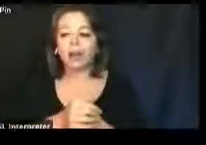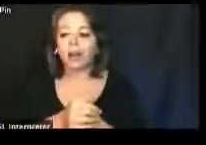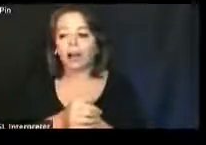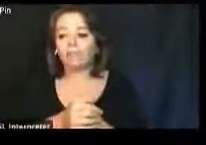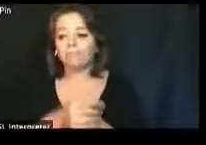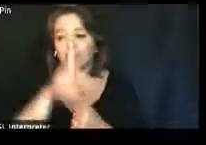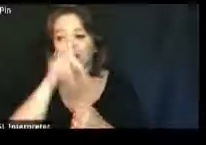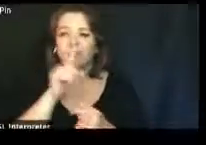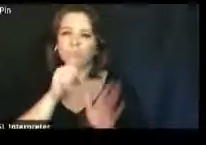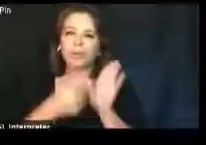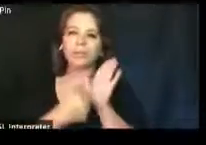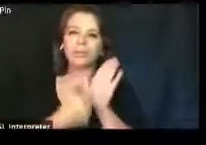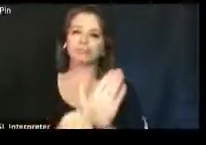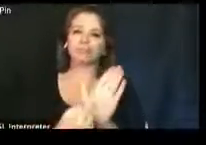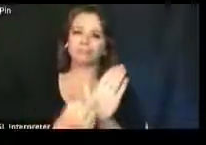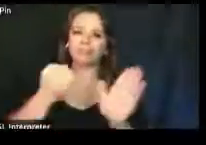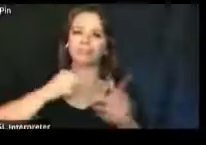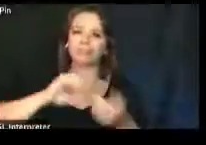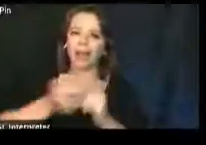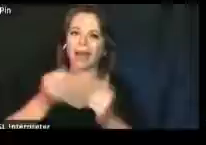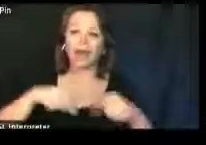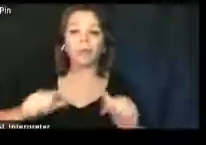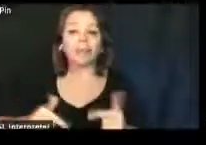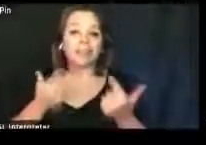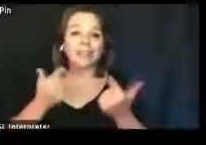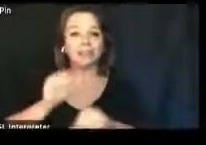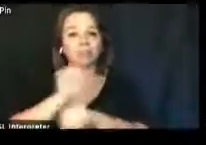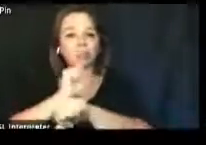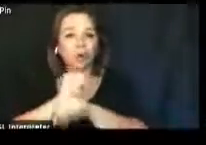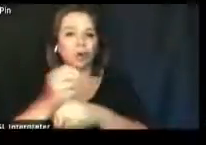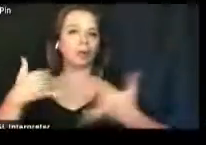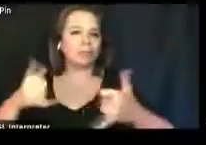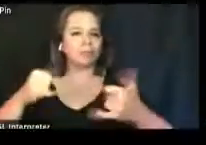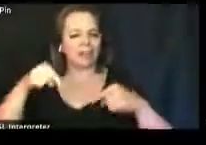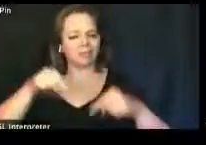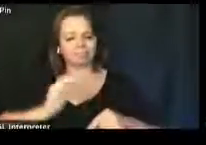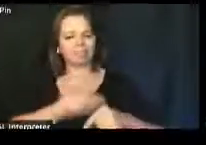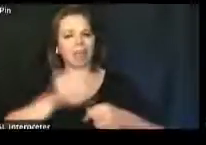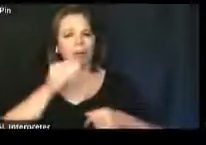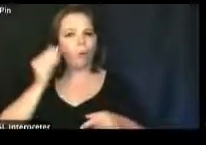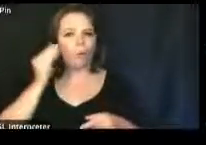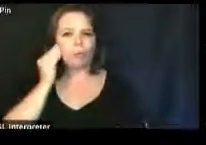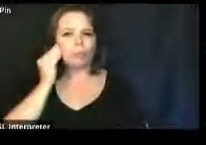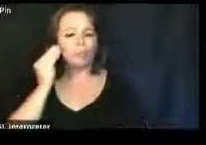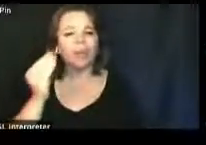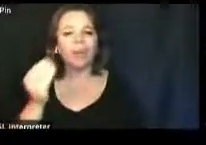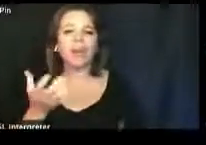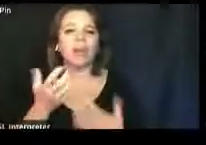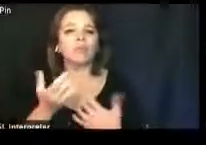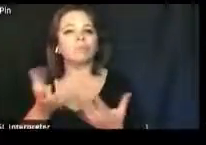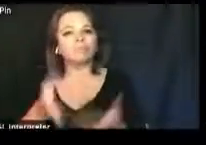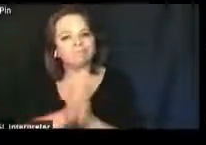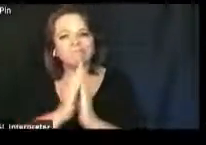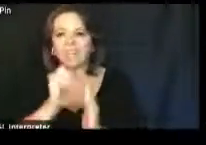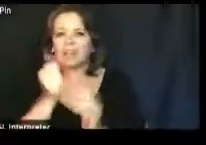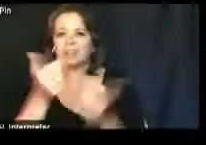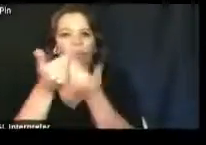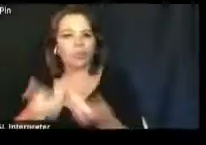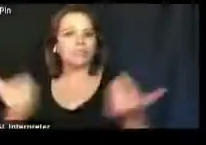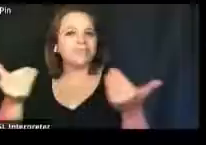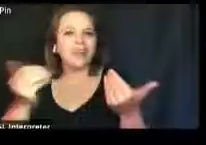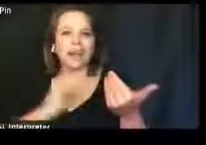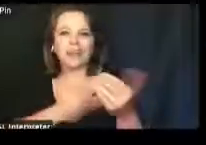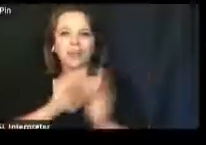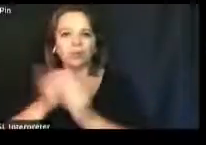and play. This is our home, and I'm asking that you don't divide our community and throw pieces of the Valley